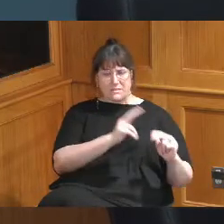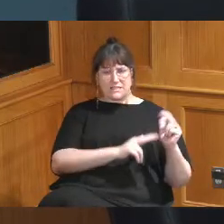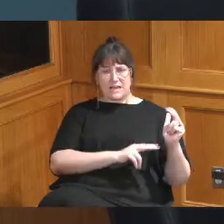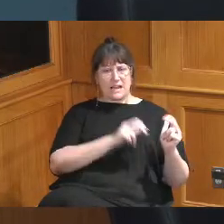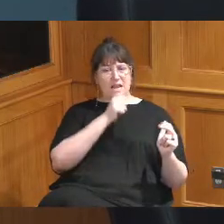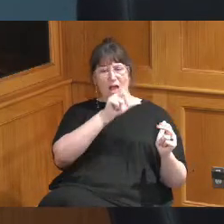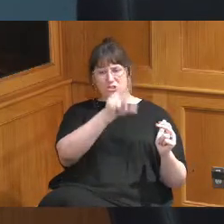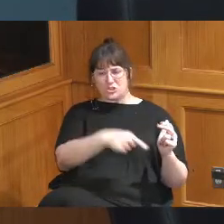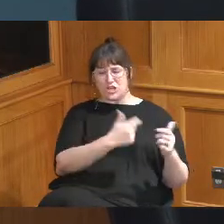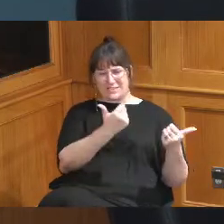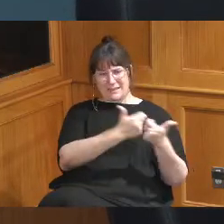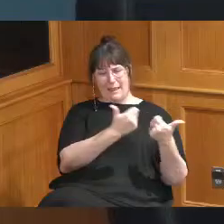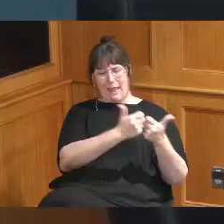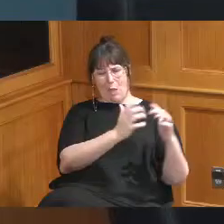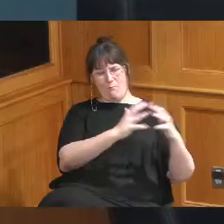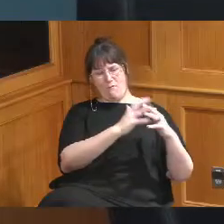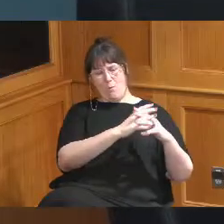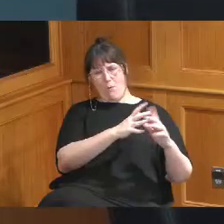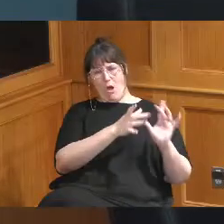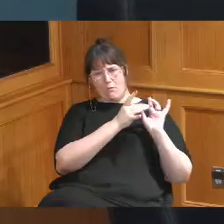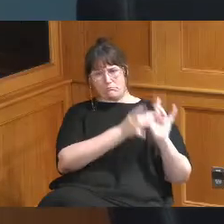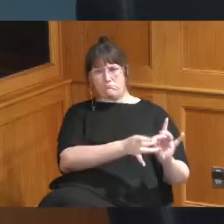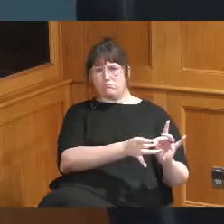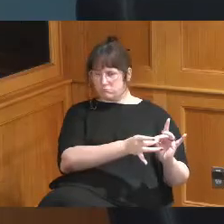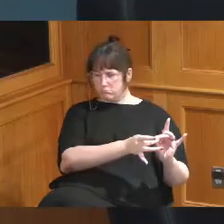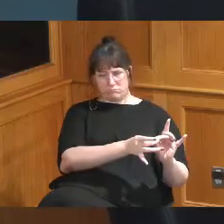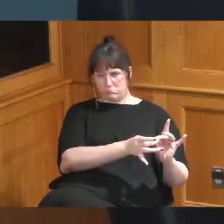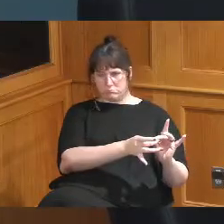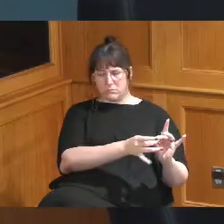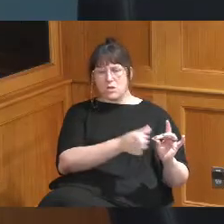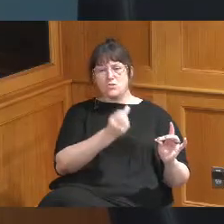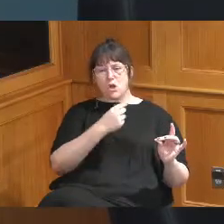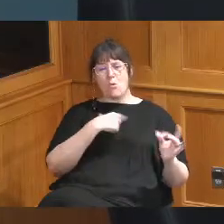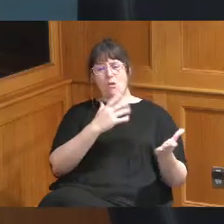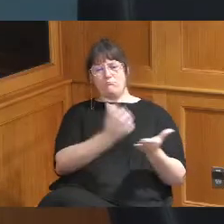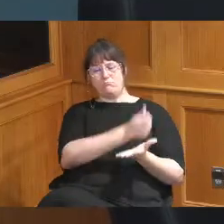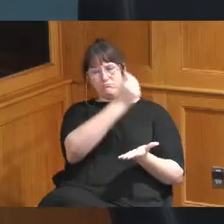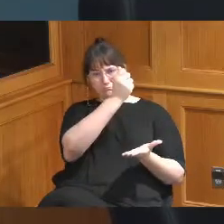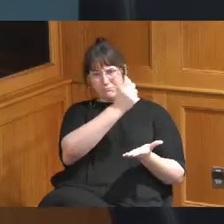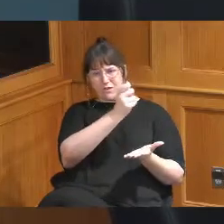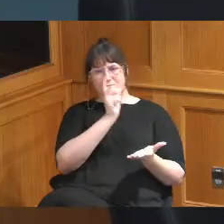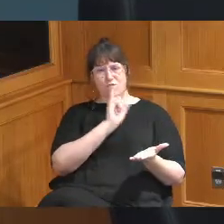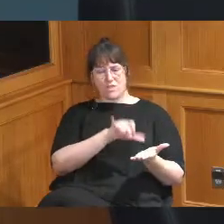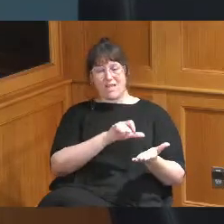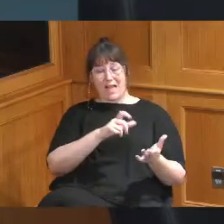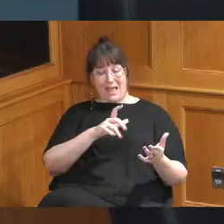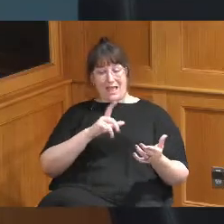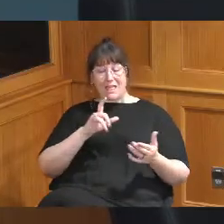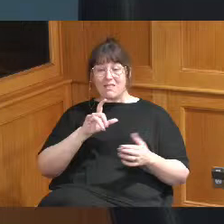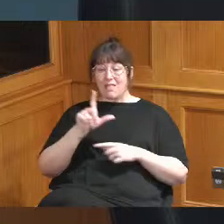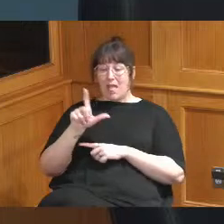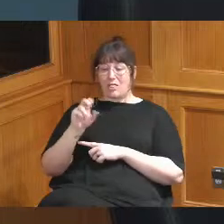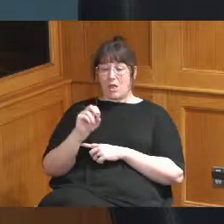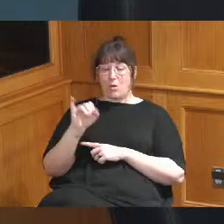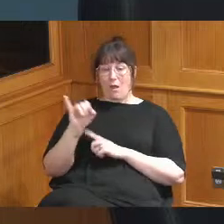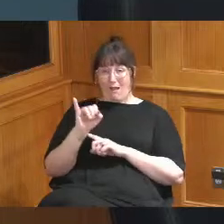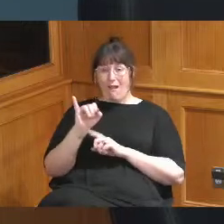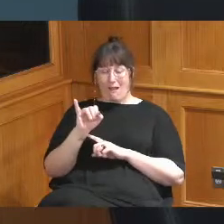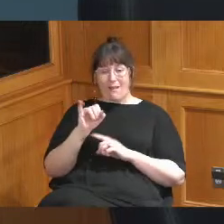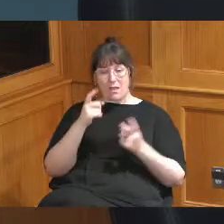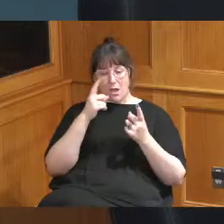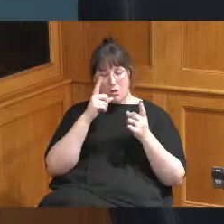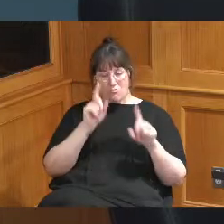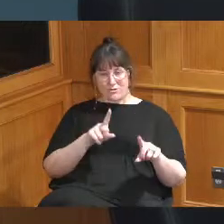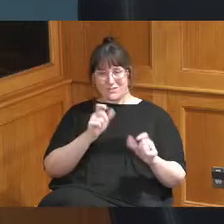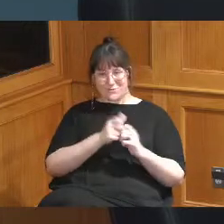game day. And so it's really important that we take advantage of that. And that is also in this agreement. The urban design reviews, where we've